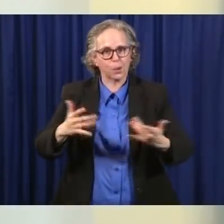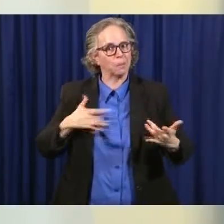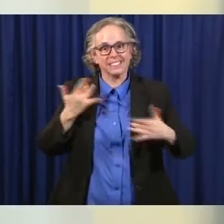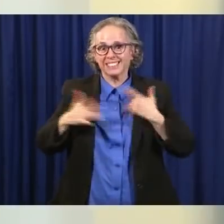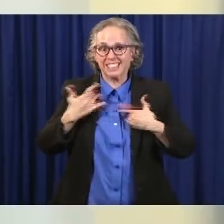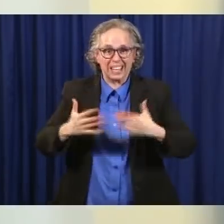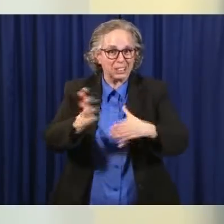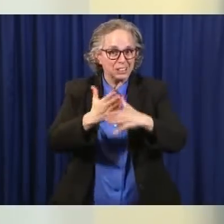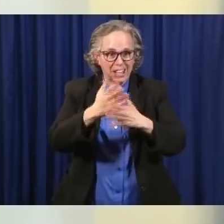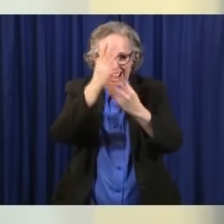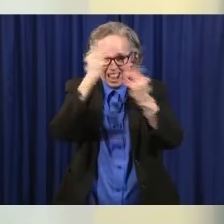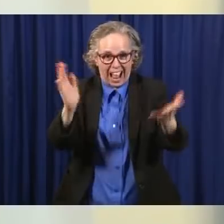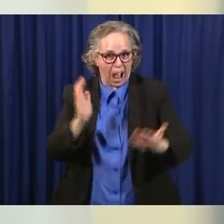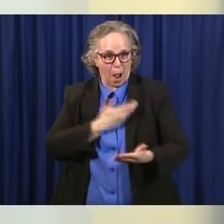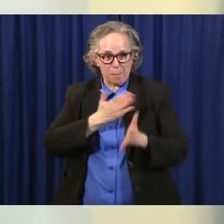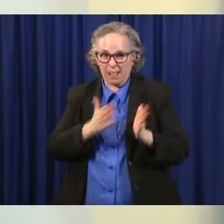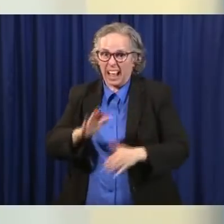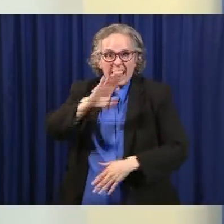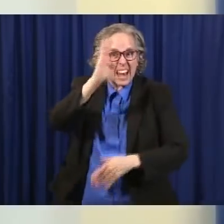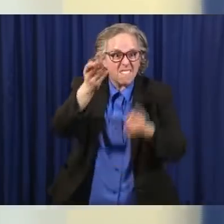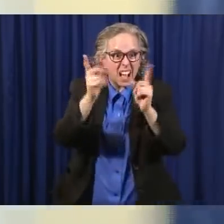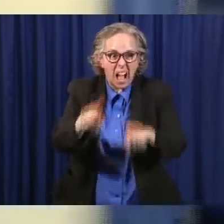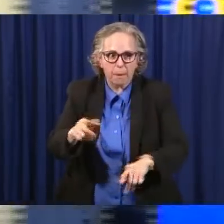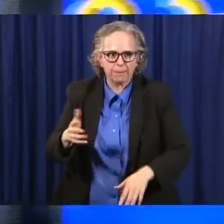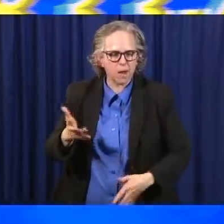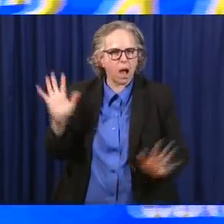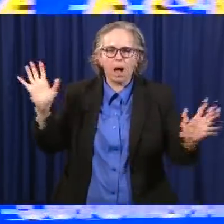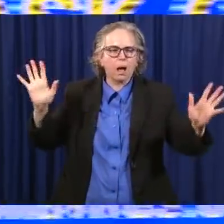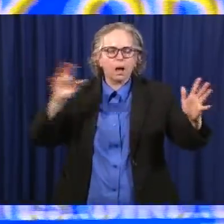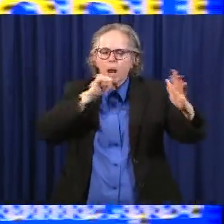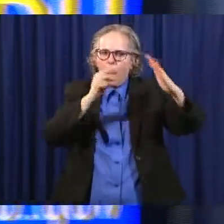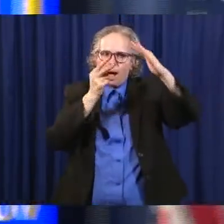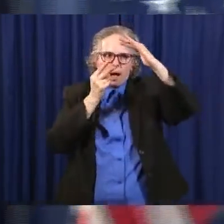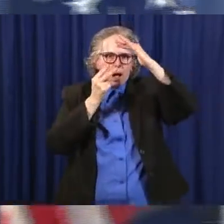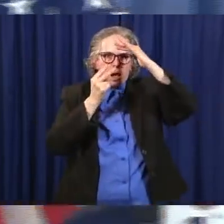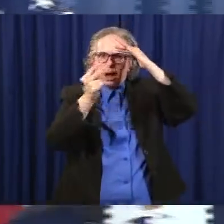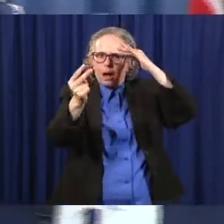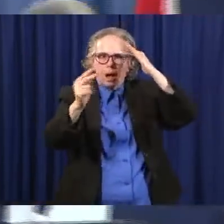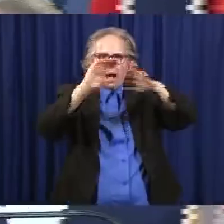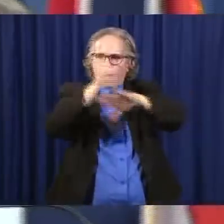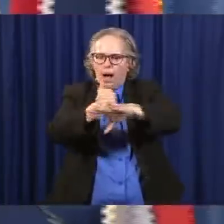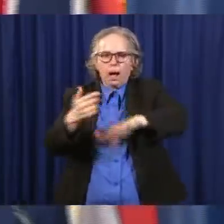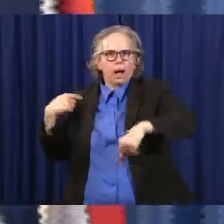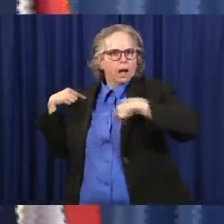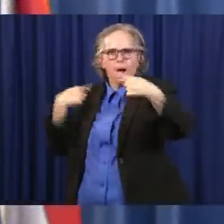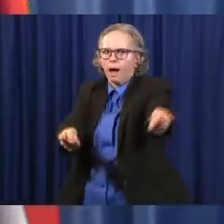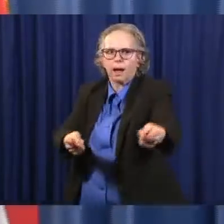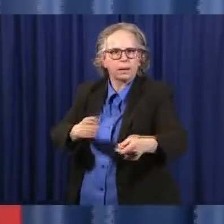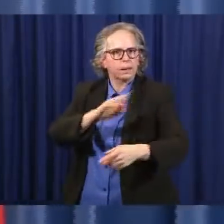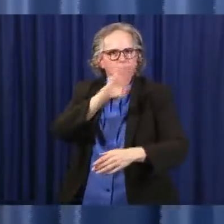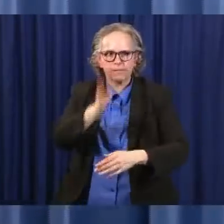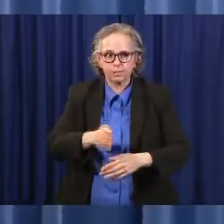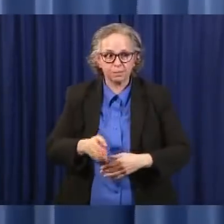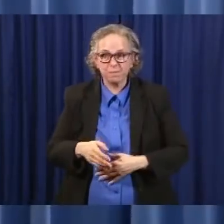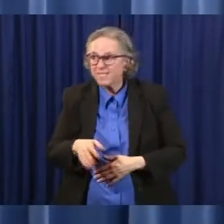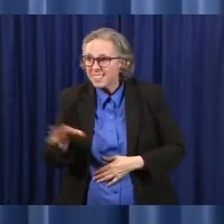unprecedented response that we've been working on here in Ohio. Andrew, part of that, as Maureen will tell you tomorrow,